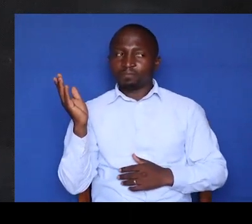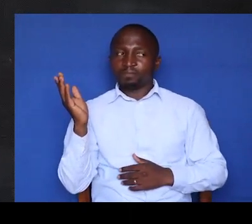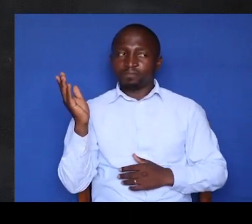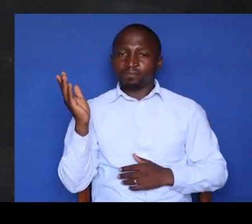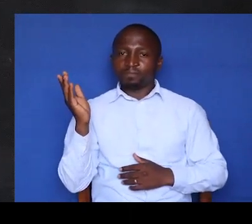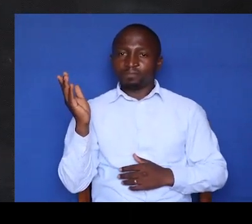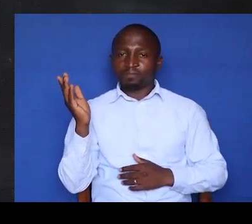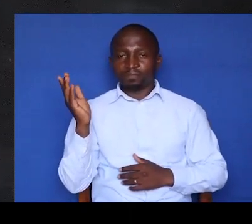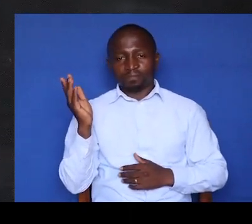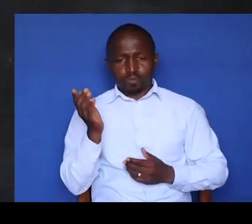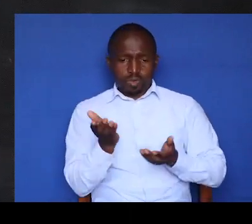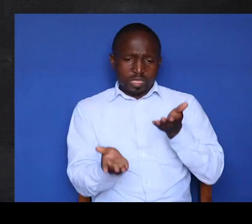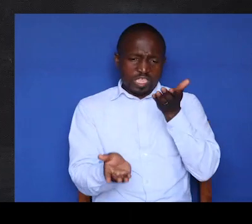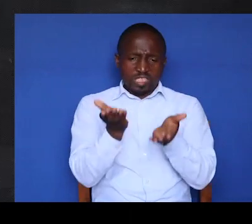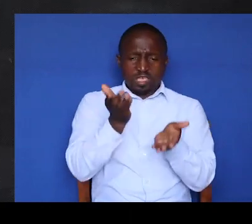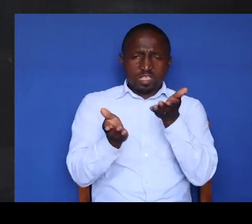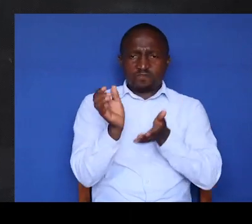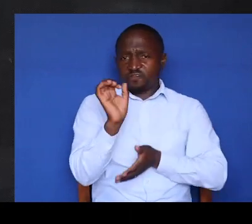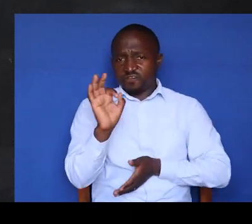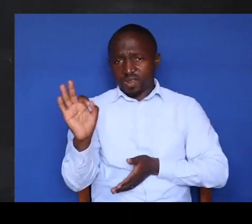of certain volume